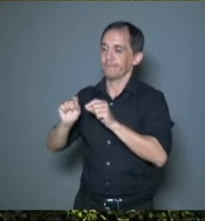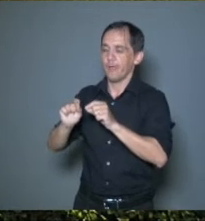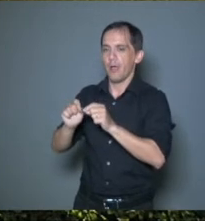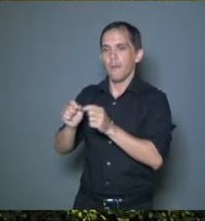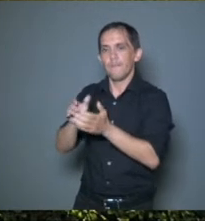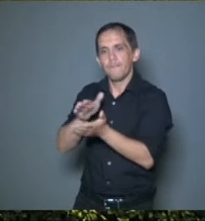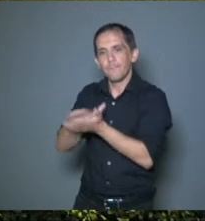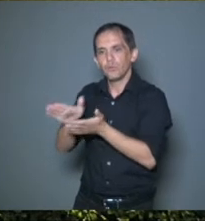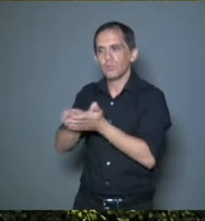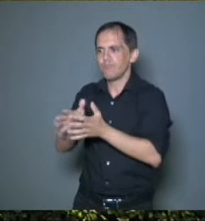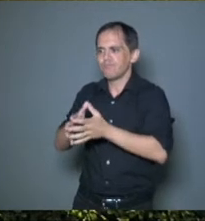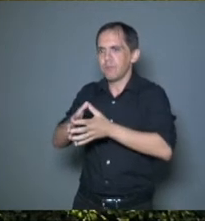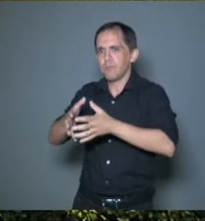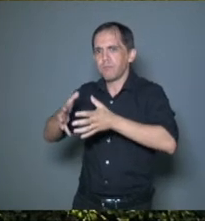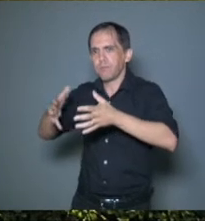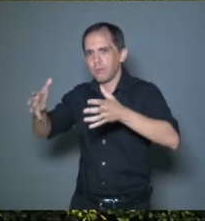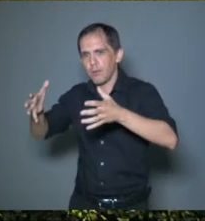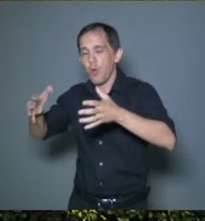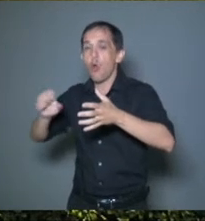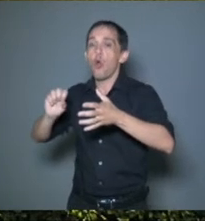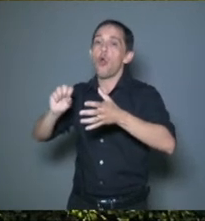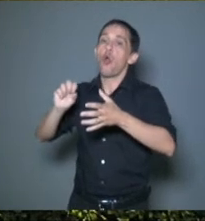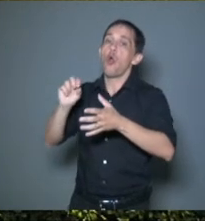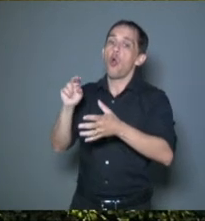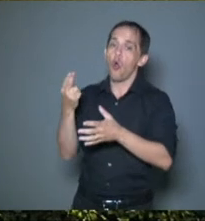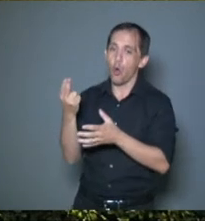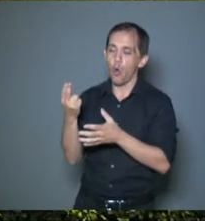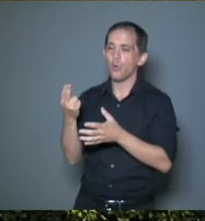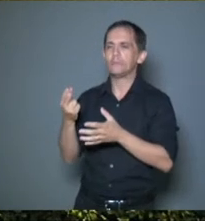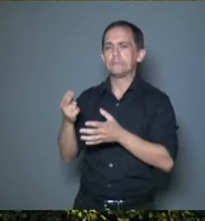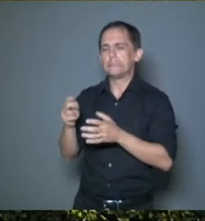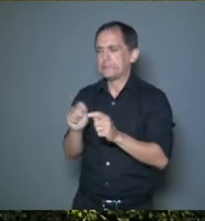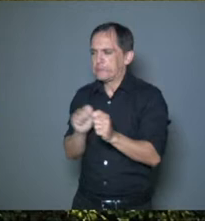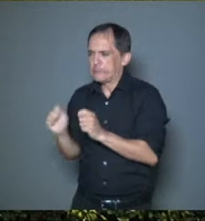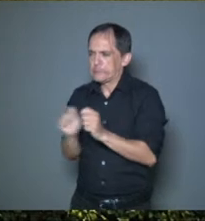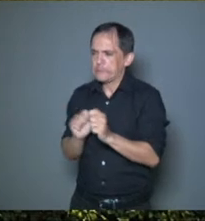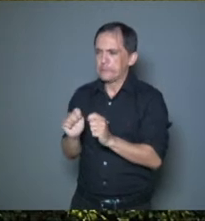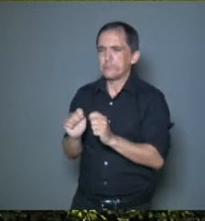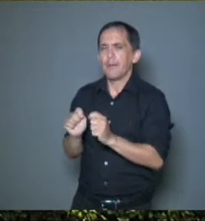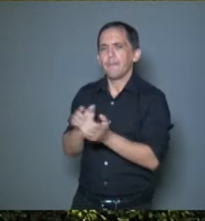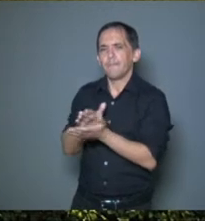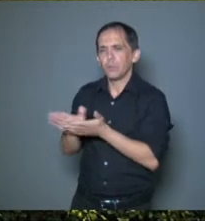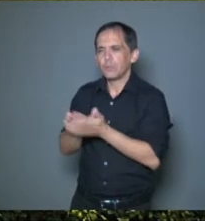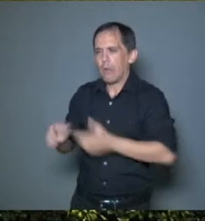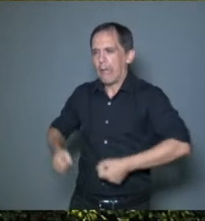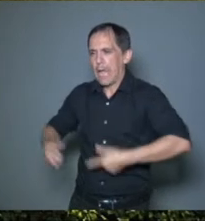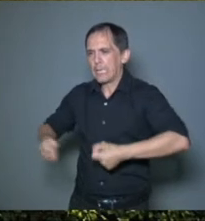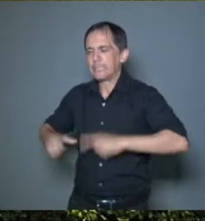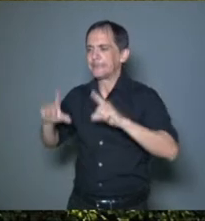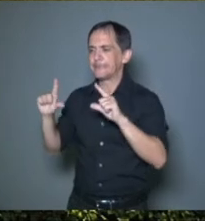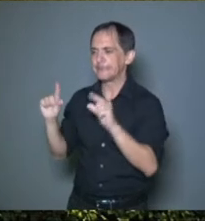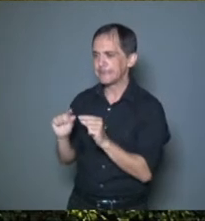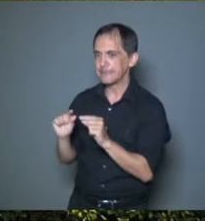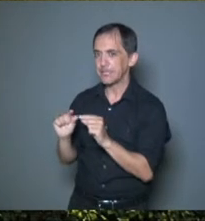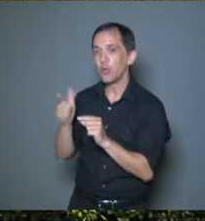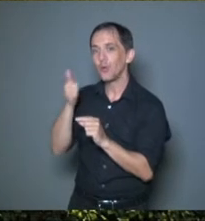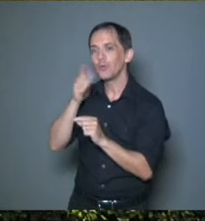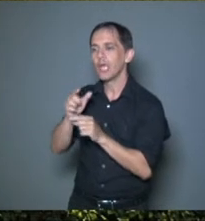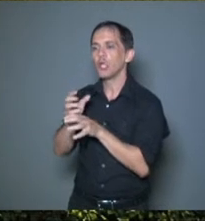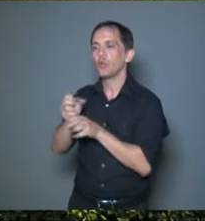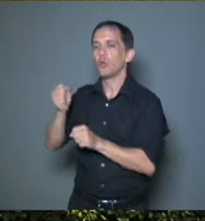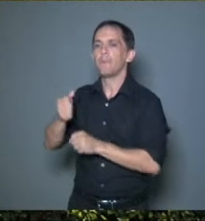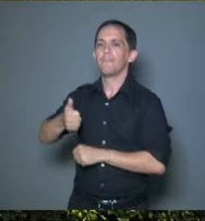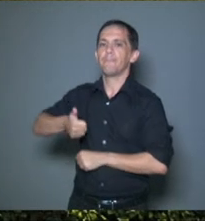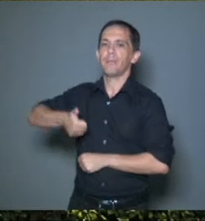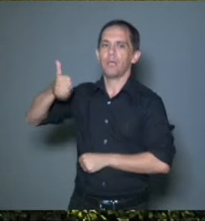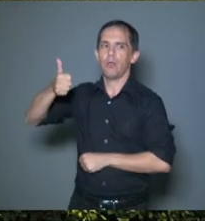yields or you reduce production cost so that you rise above the pack and you increase